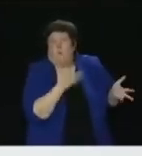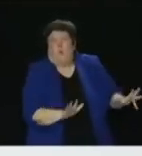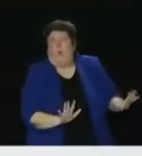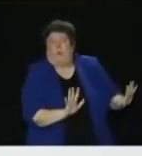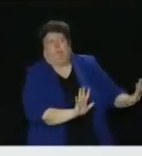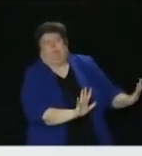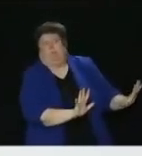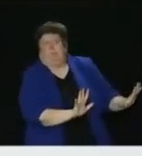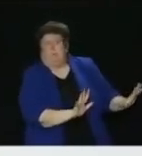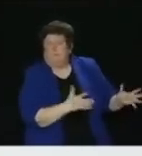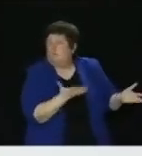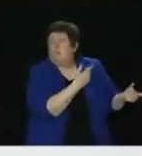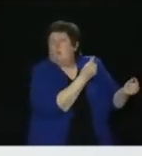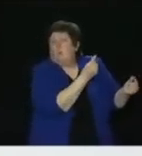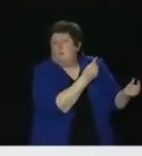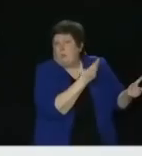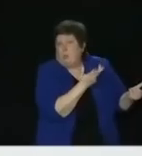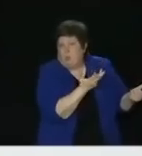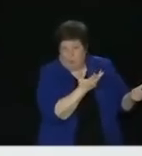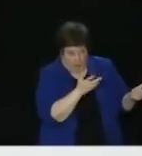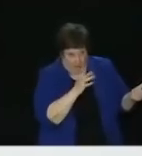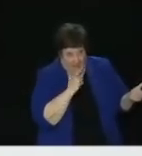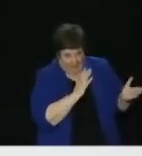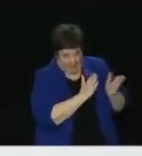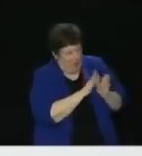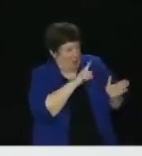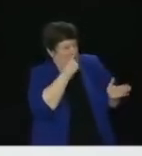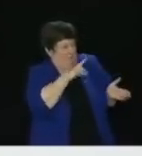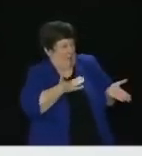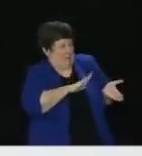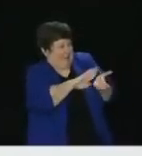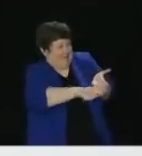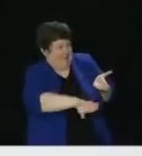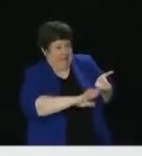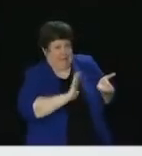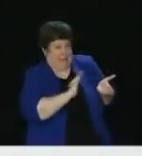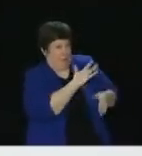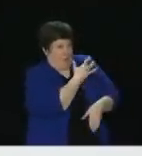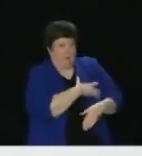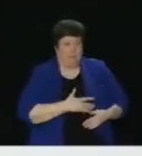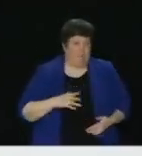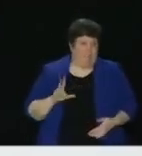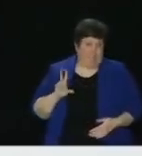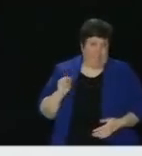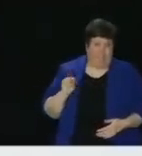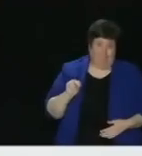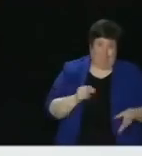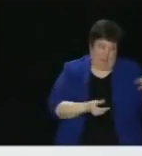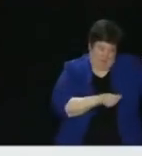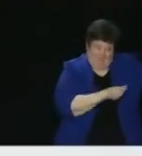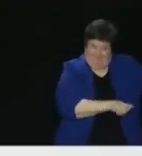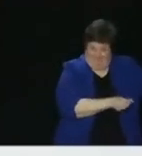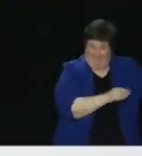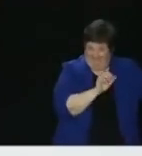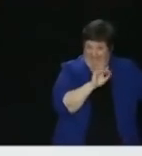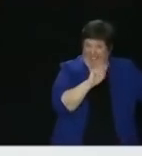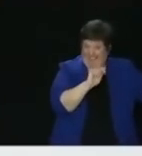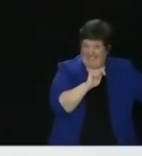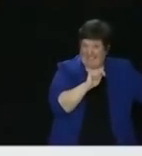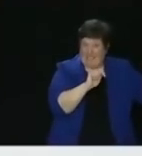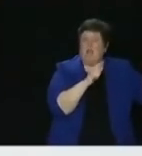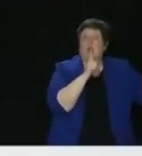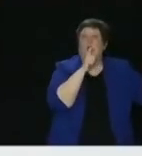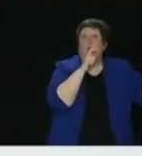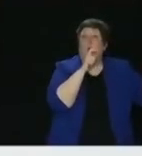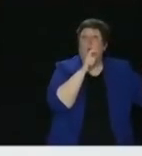apply these measures in their province? Can they ask to be excluded from them? Answer, no, under the Act. And in fact, the Act was drafted